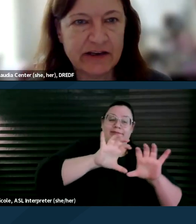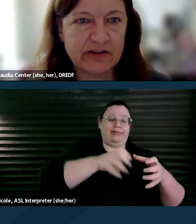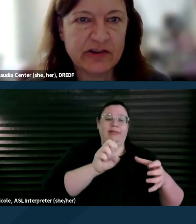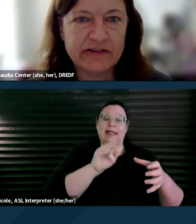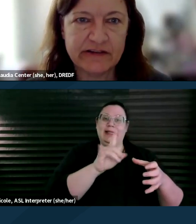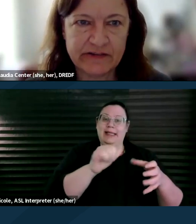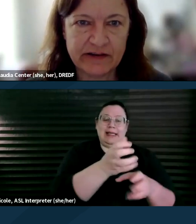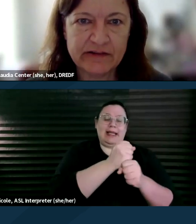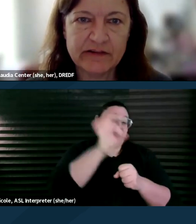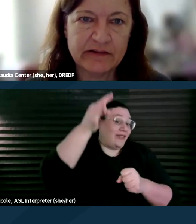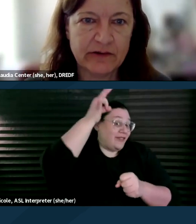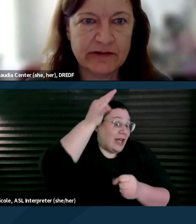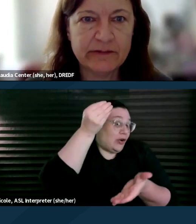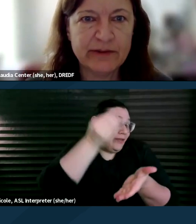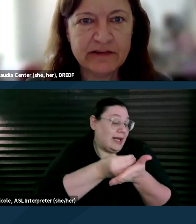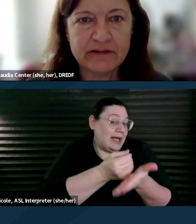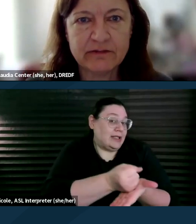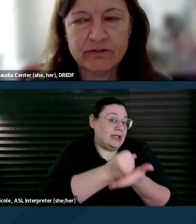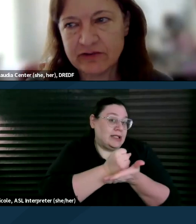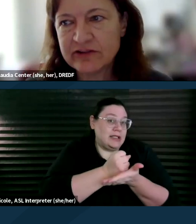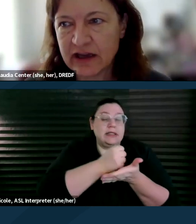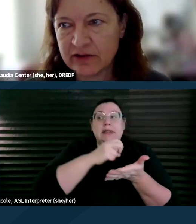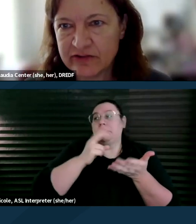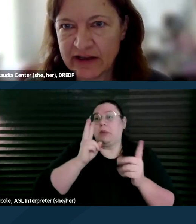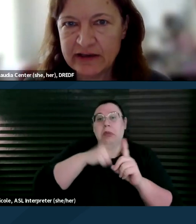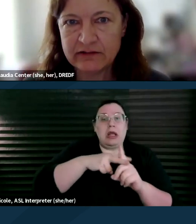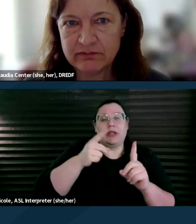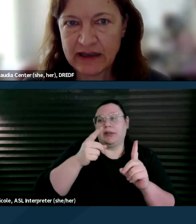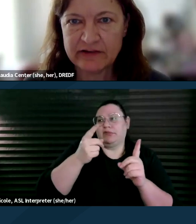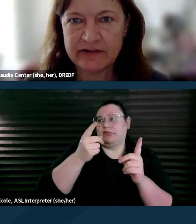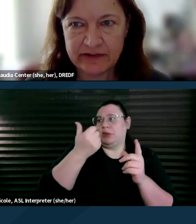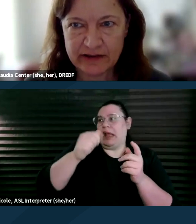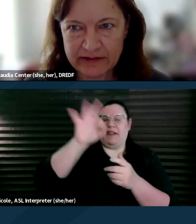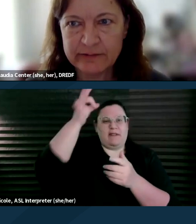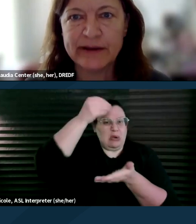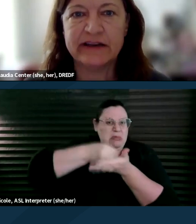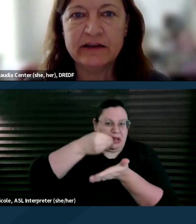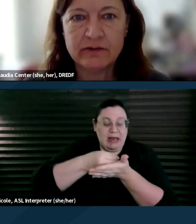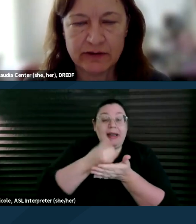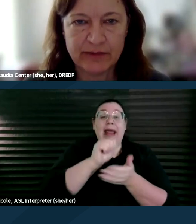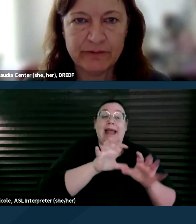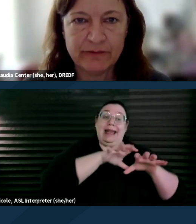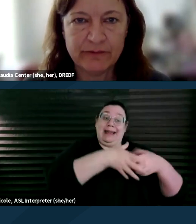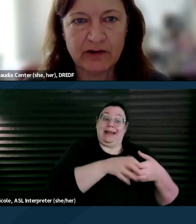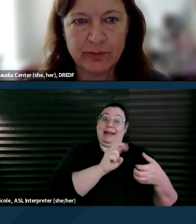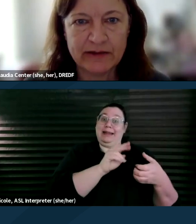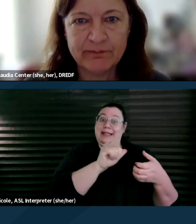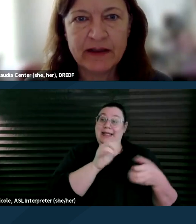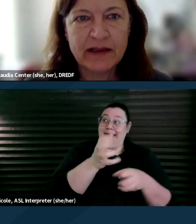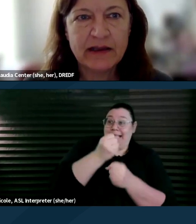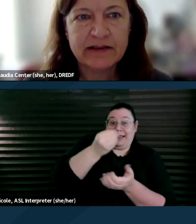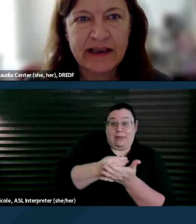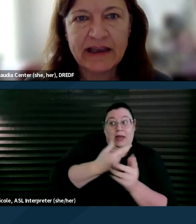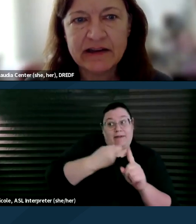federal financial assistance, so this means federal dollars, any entity that gets money from the federal